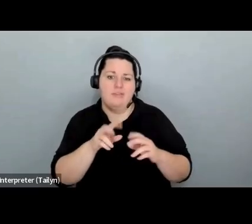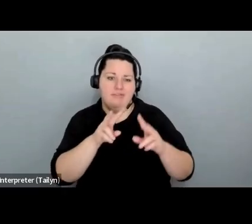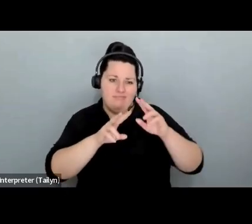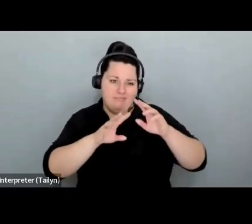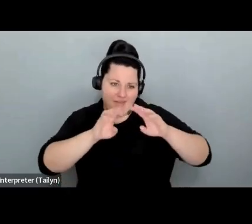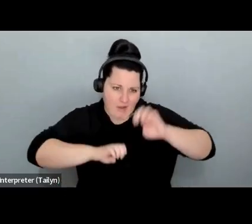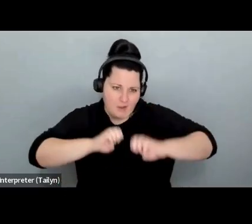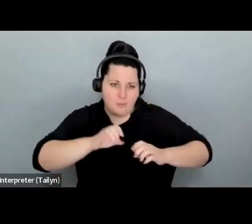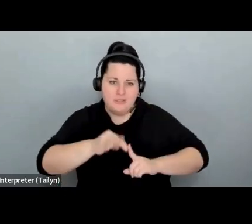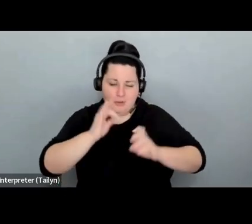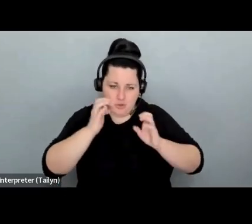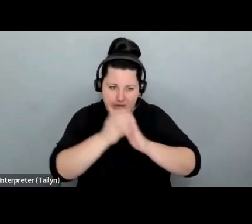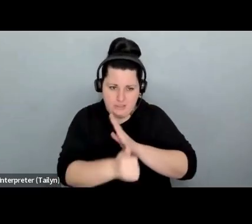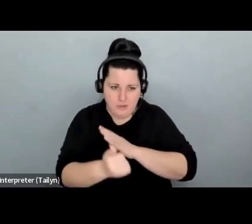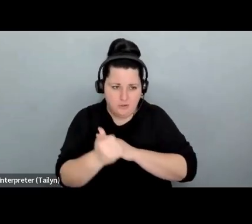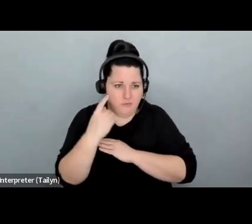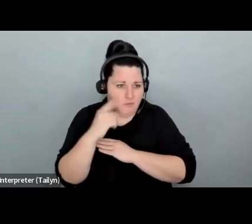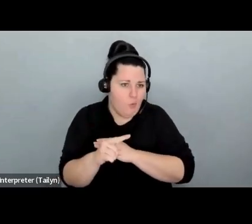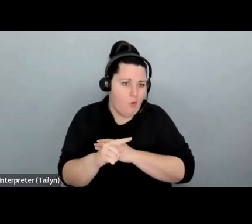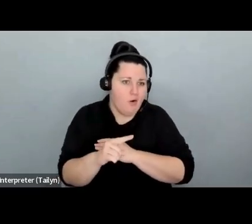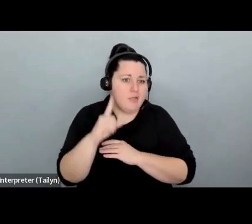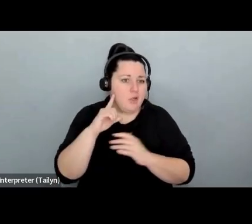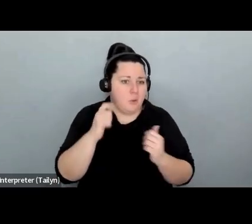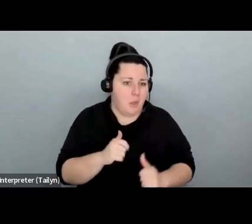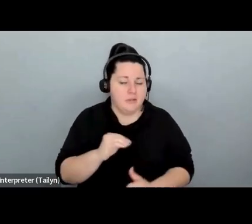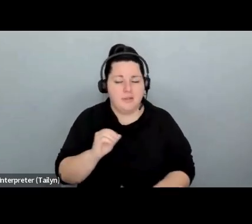loss and the visual impairment.